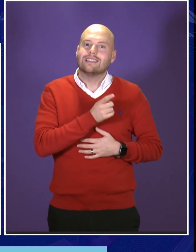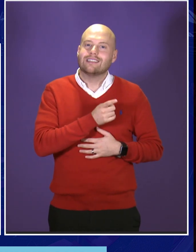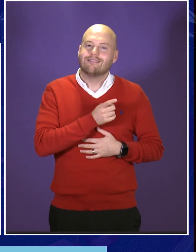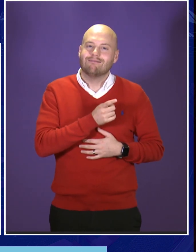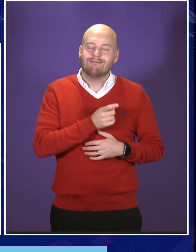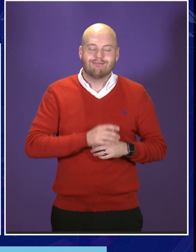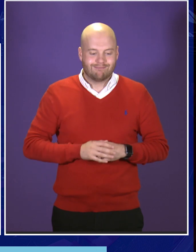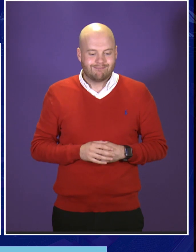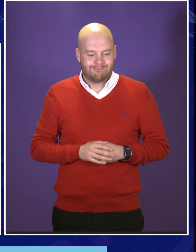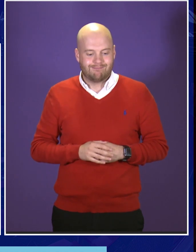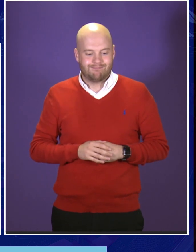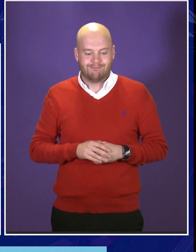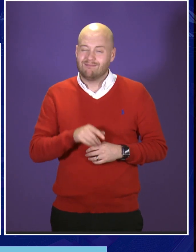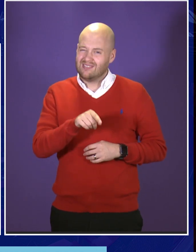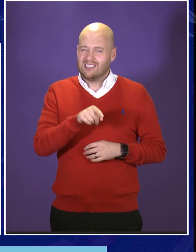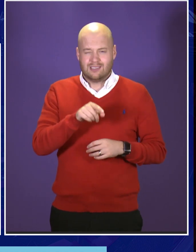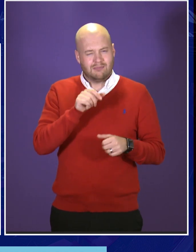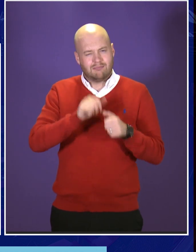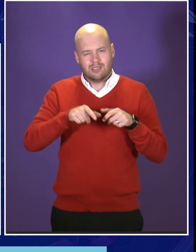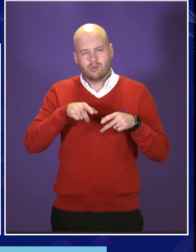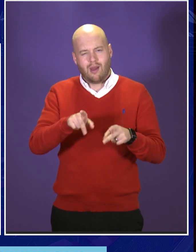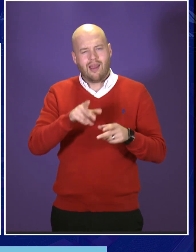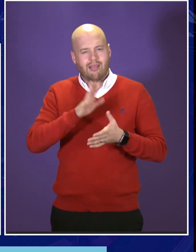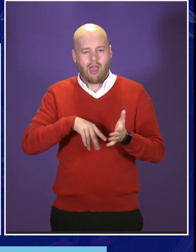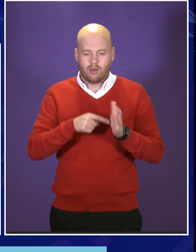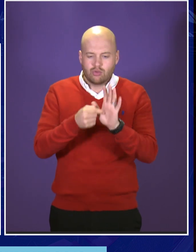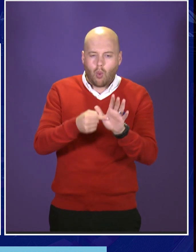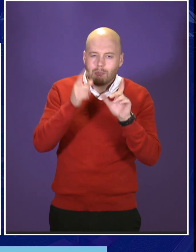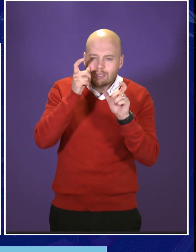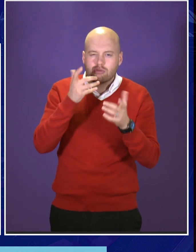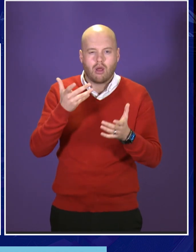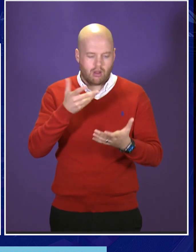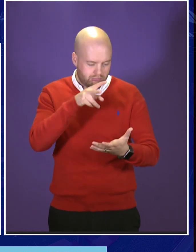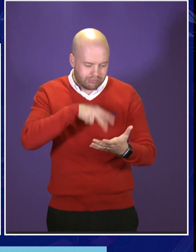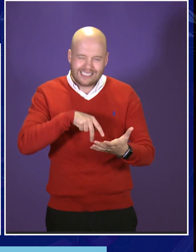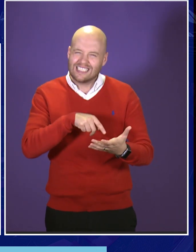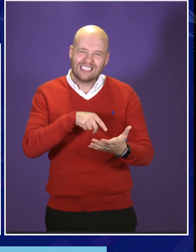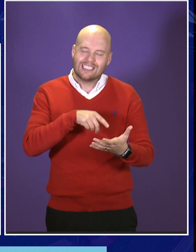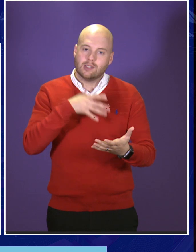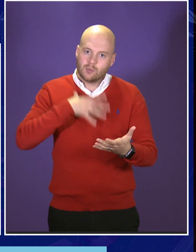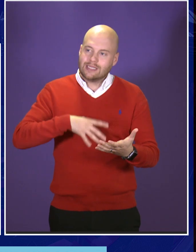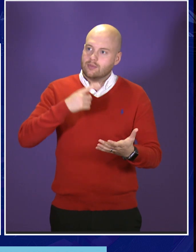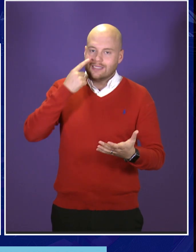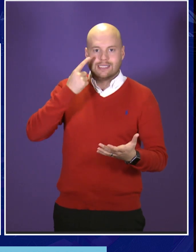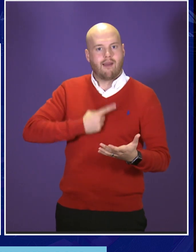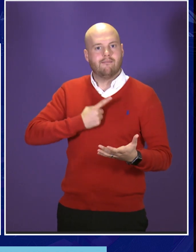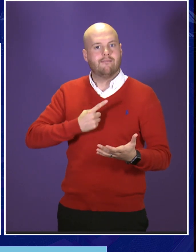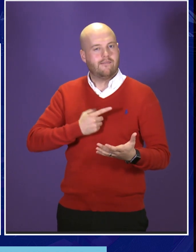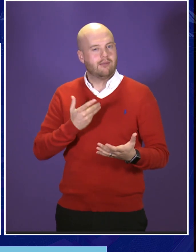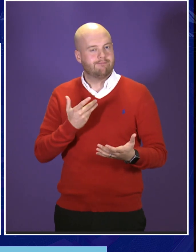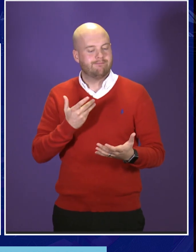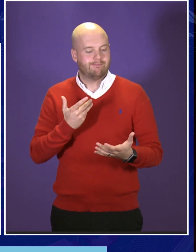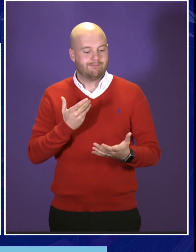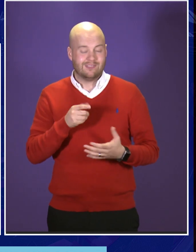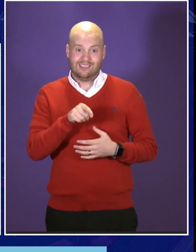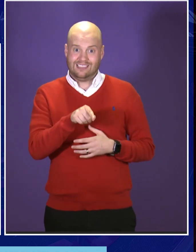much more enriching than just showing them a picture or just having them read about it. This device can actually make us go to places that